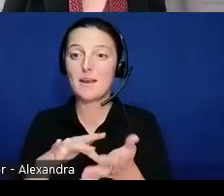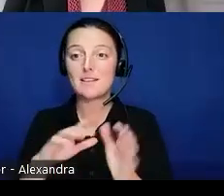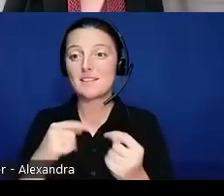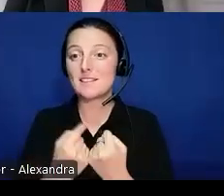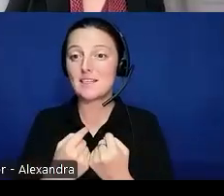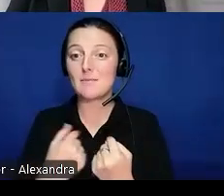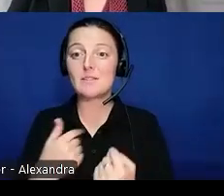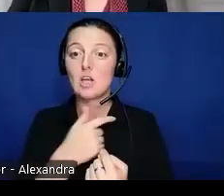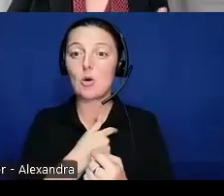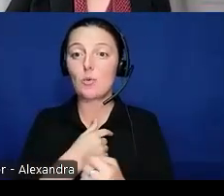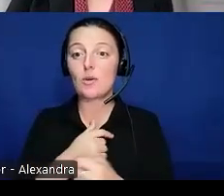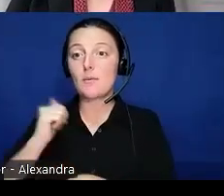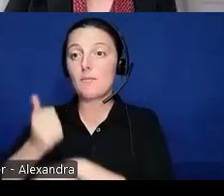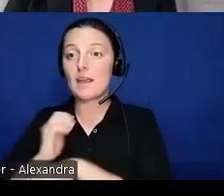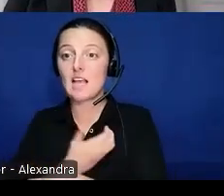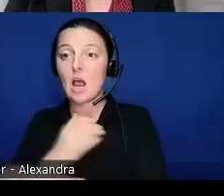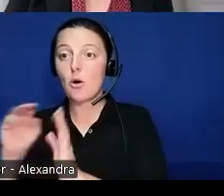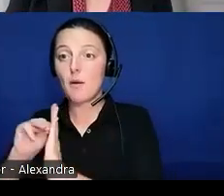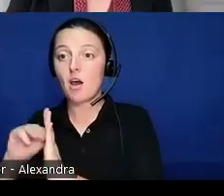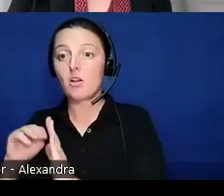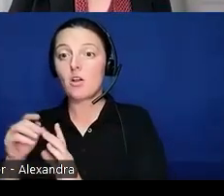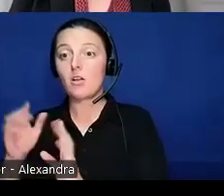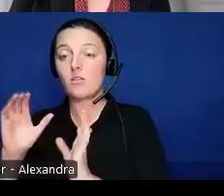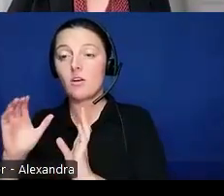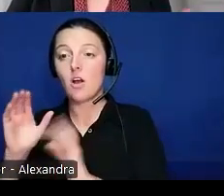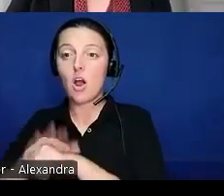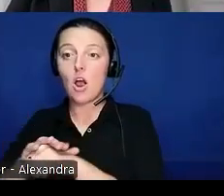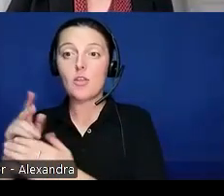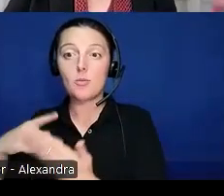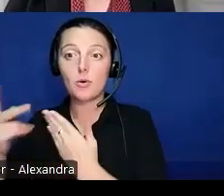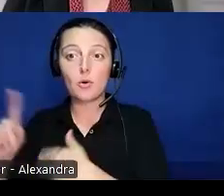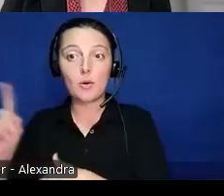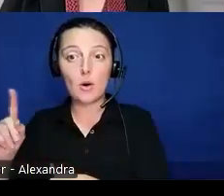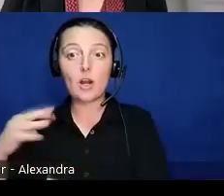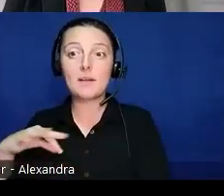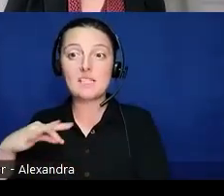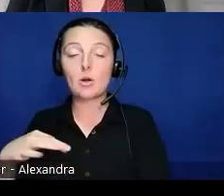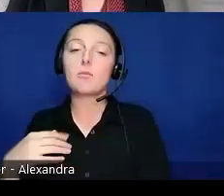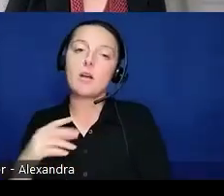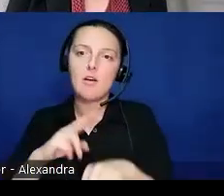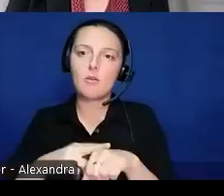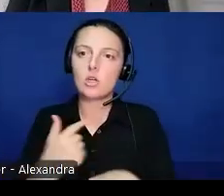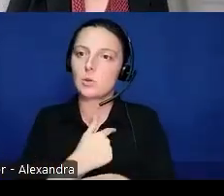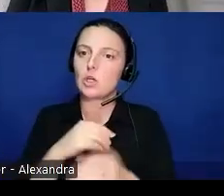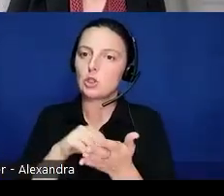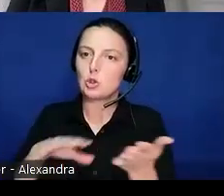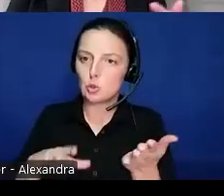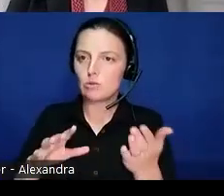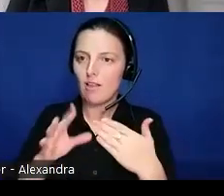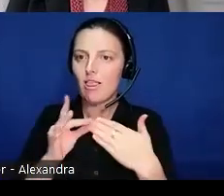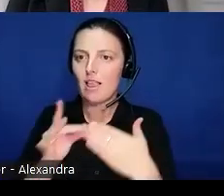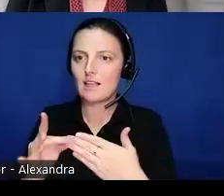the program in Pittsburgh, but of course we're student-led and couldn't practice in the same way that Dr. Withers could practice, but